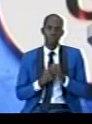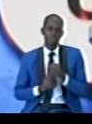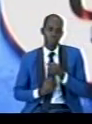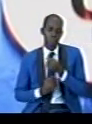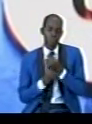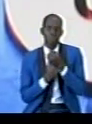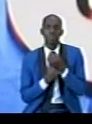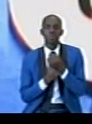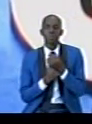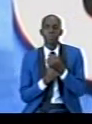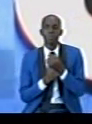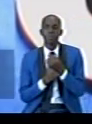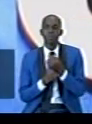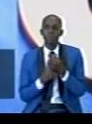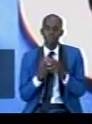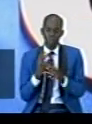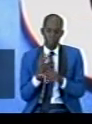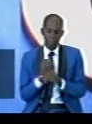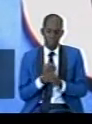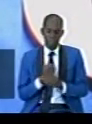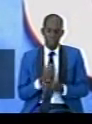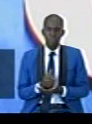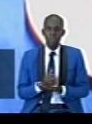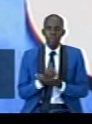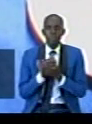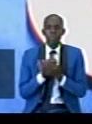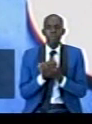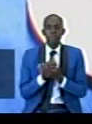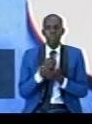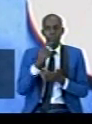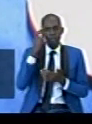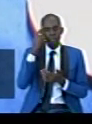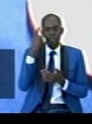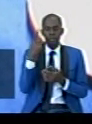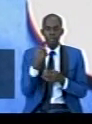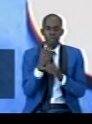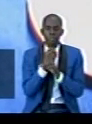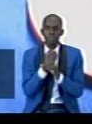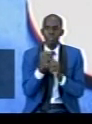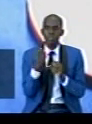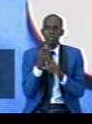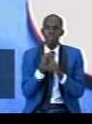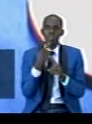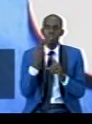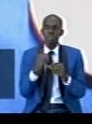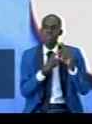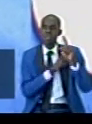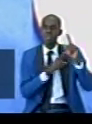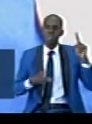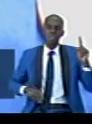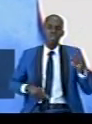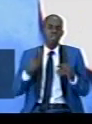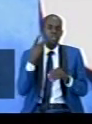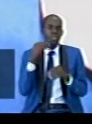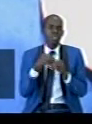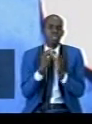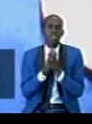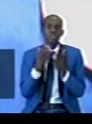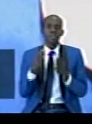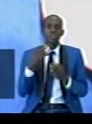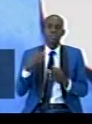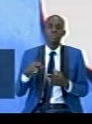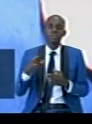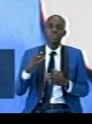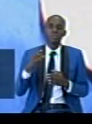support, obtaining help for the just from the Lord. In Psalm 27